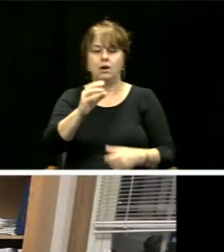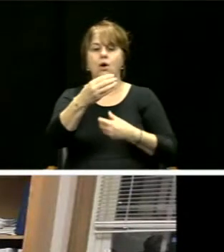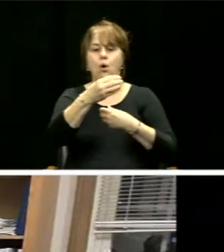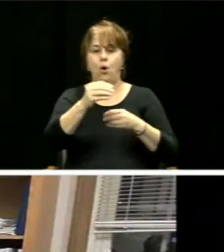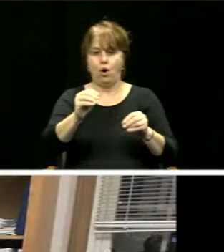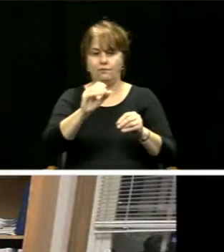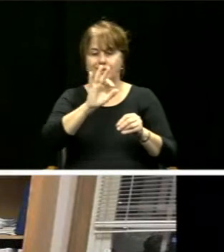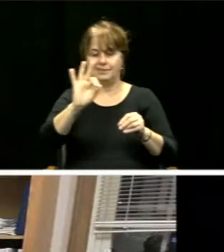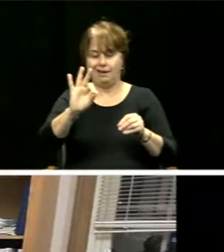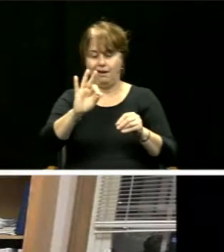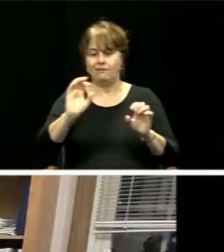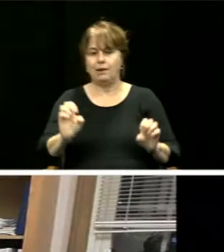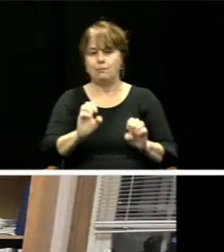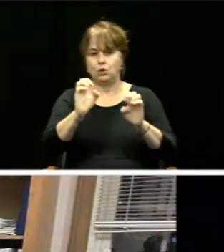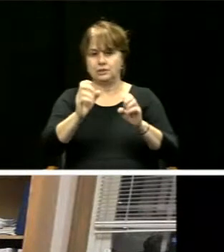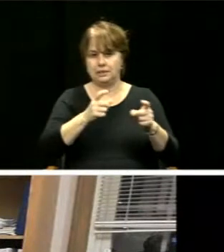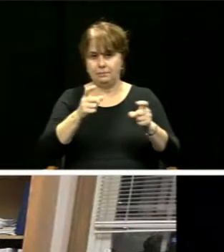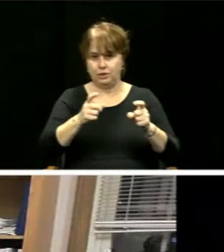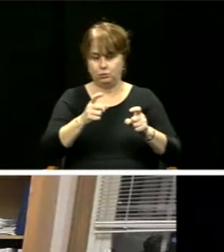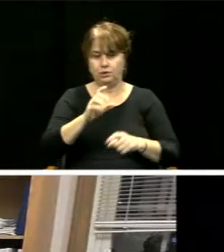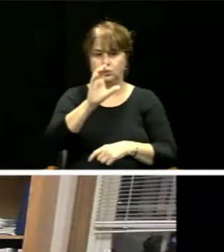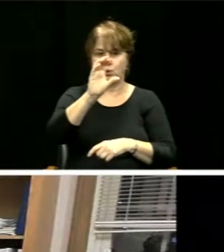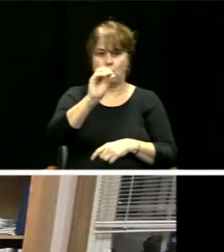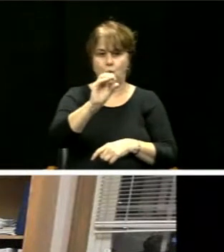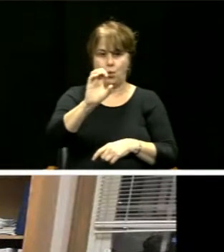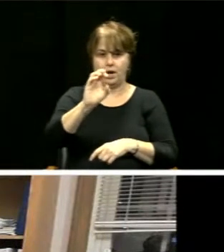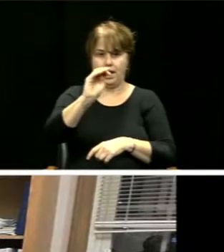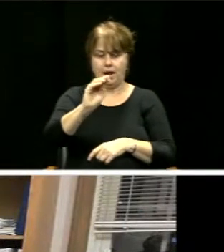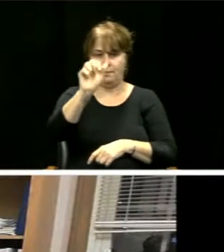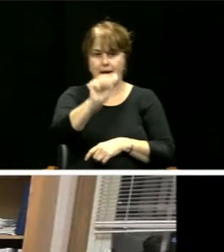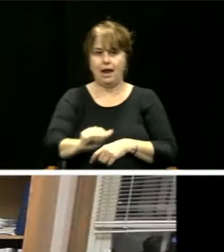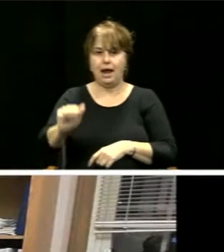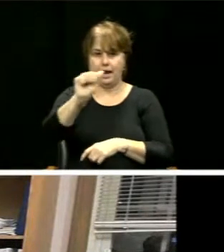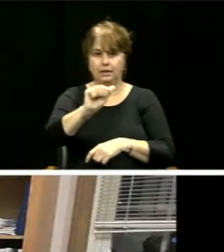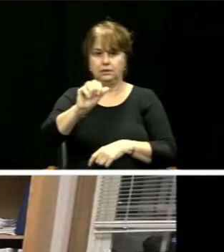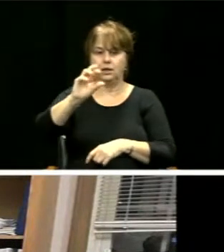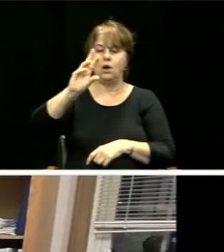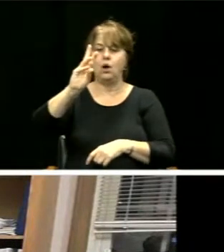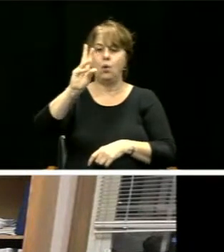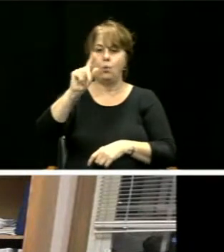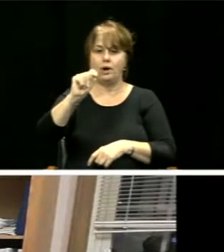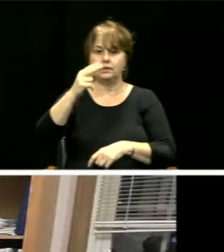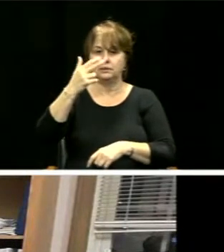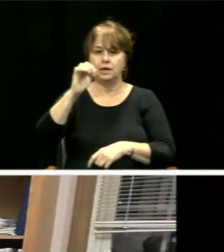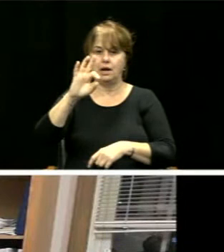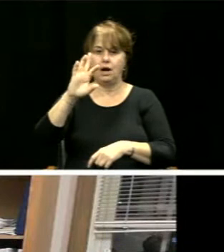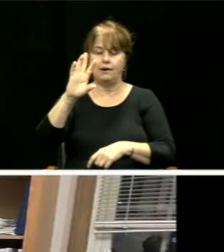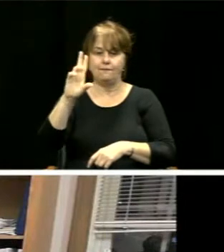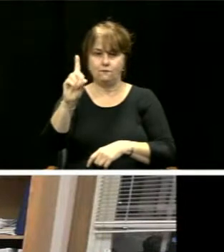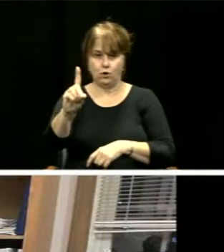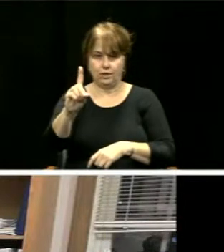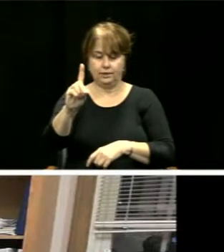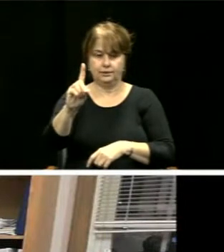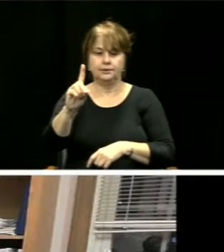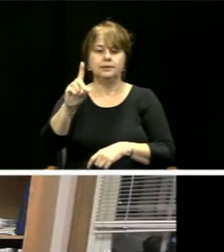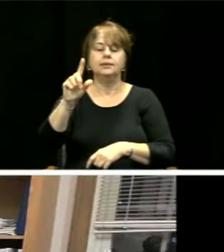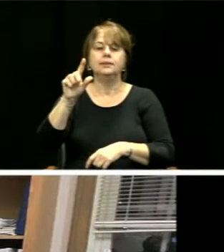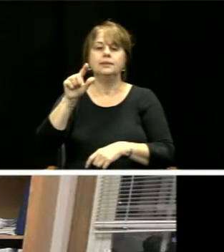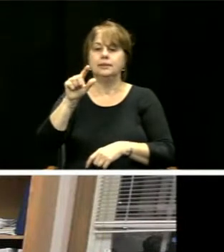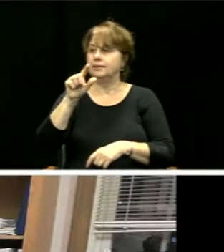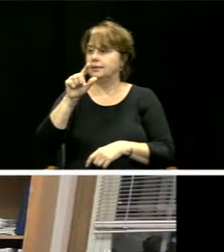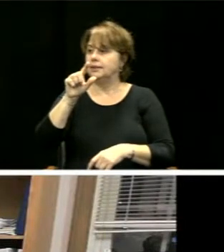Management, OEM at westhartfordct.gov. I thought that there was a media